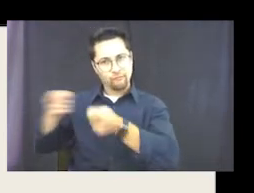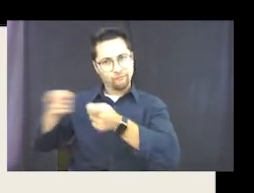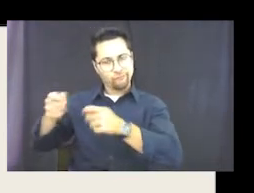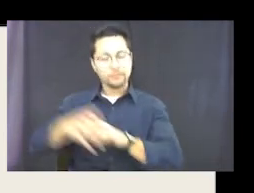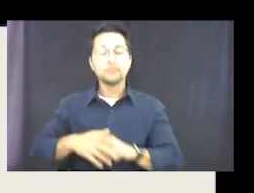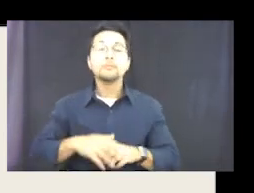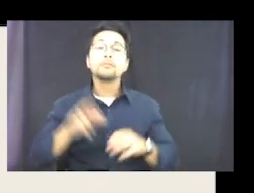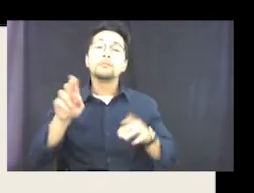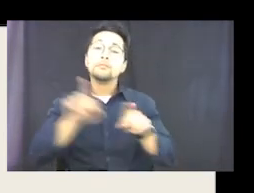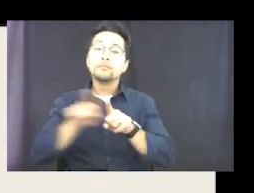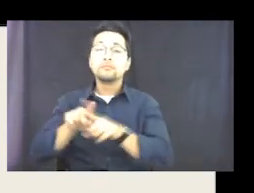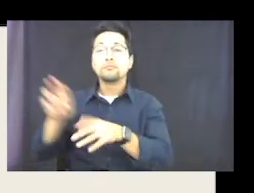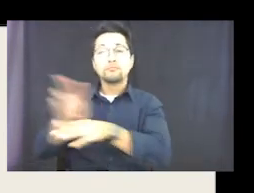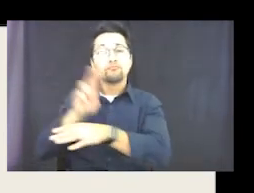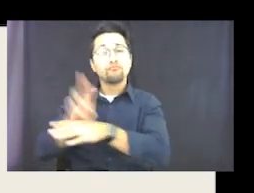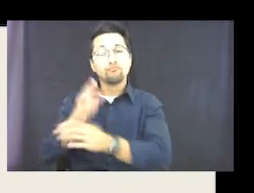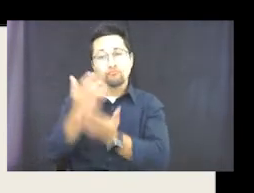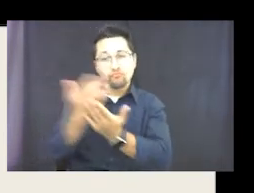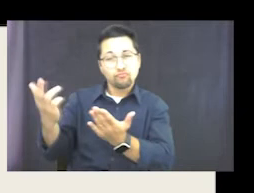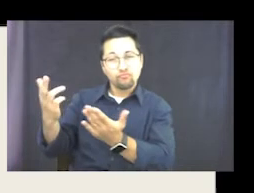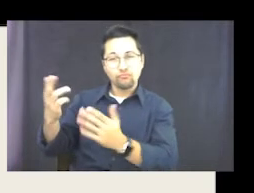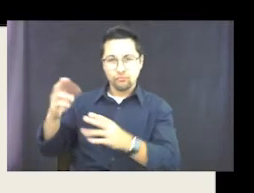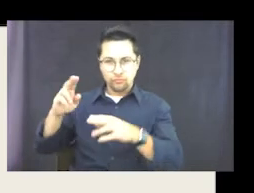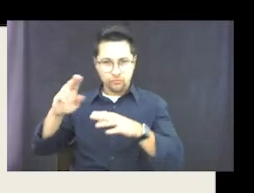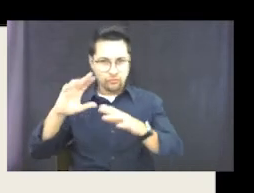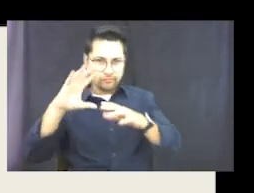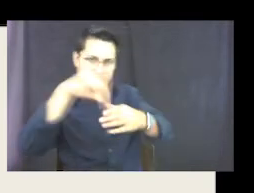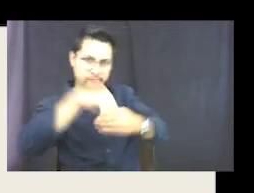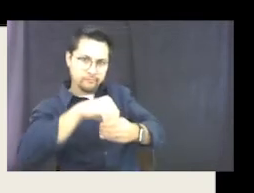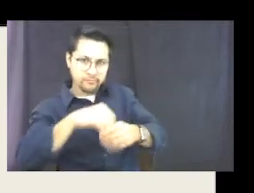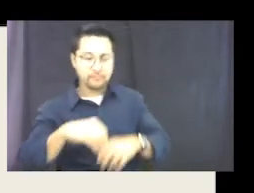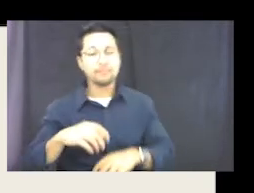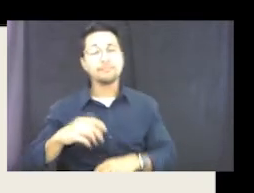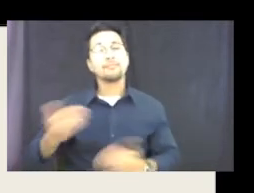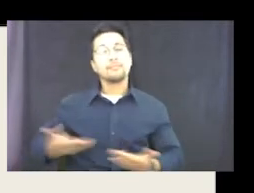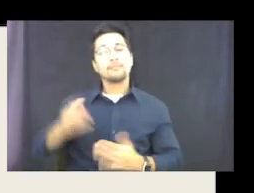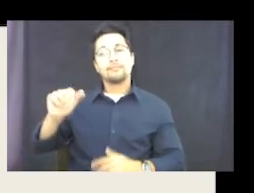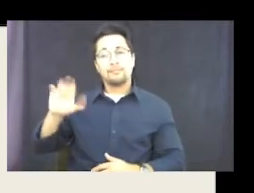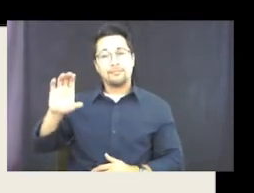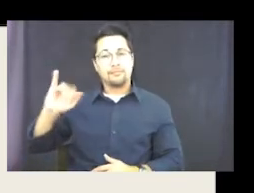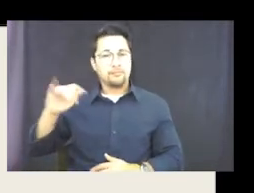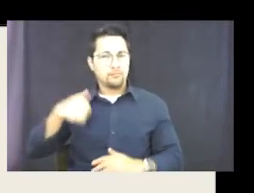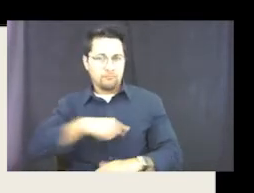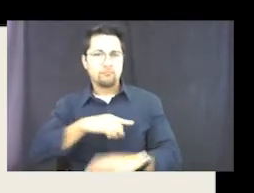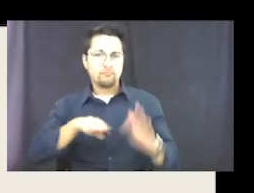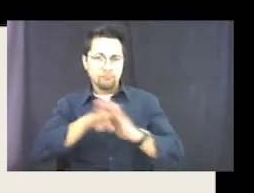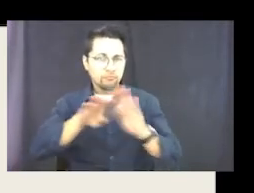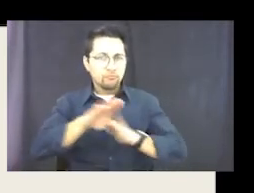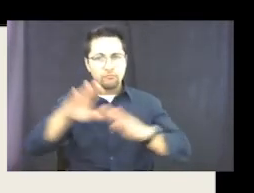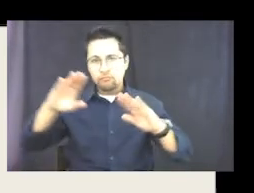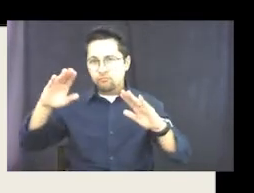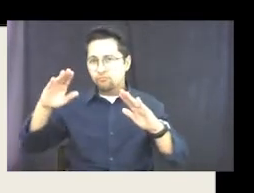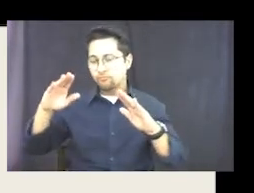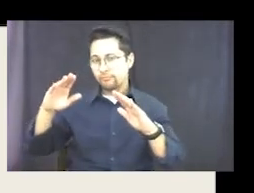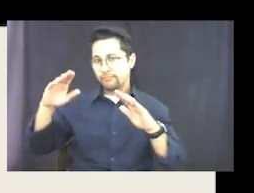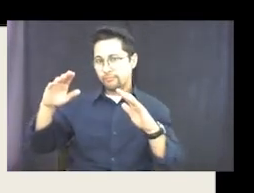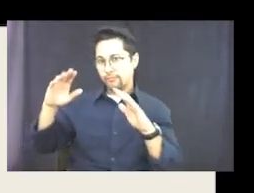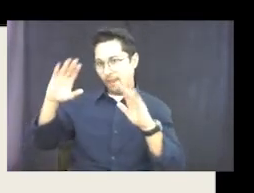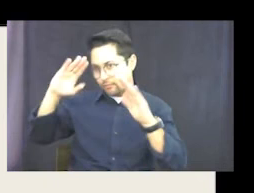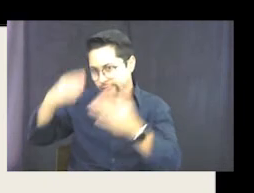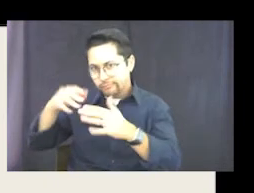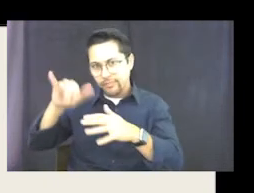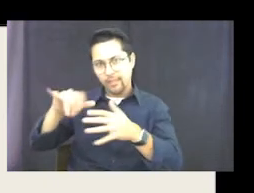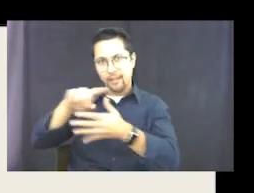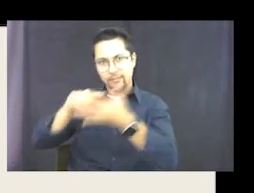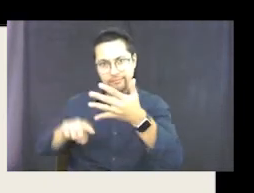utilize resources to work on those processes. At ACI, we are currently developing courses that target these specific areas of executive